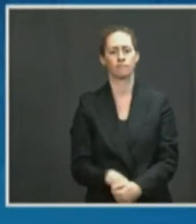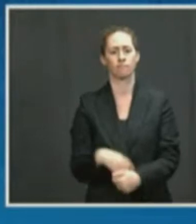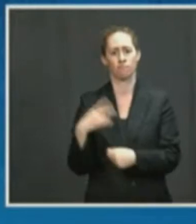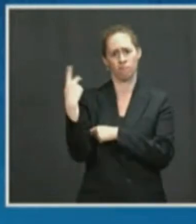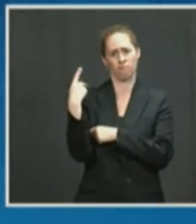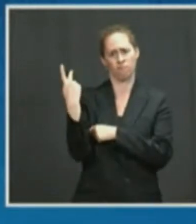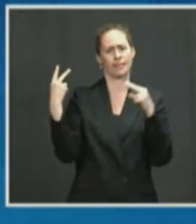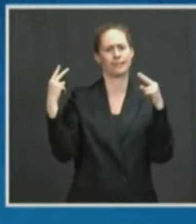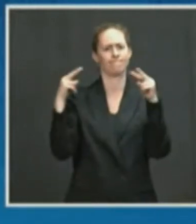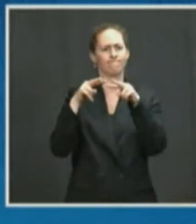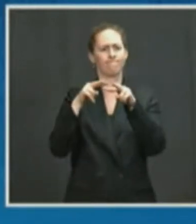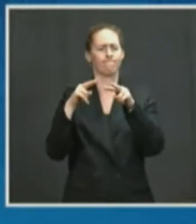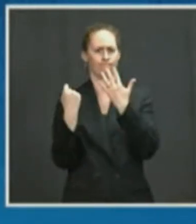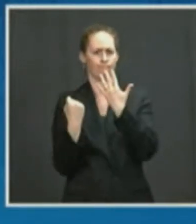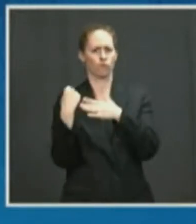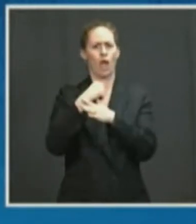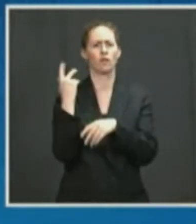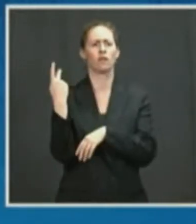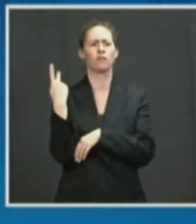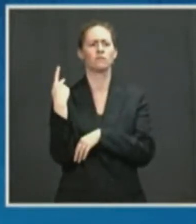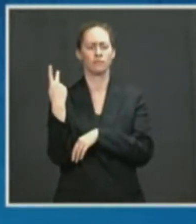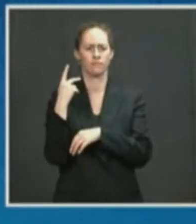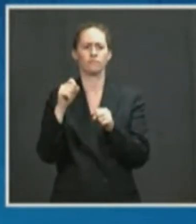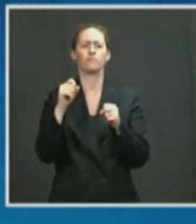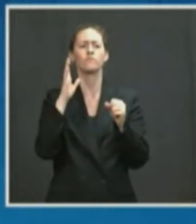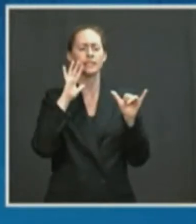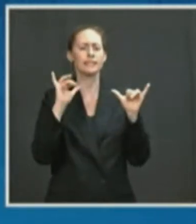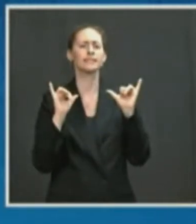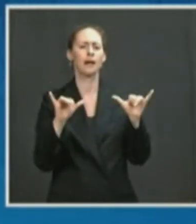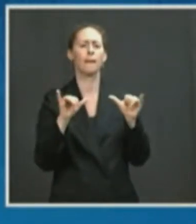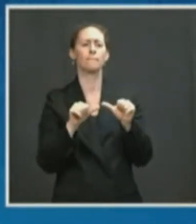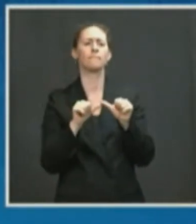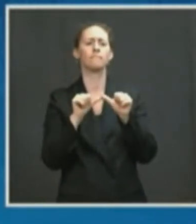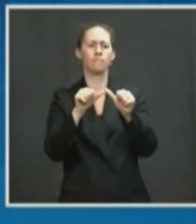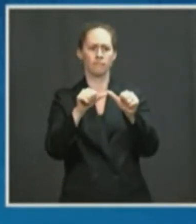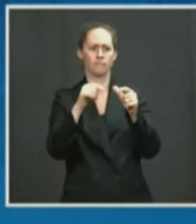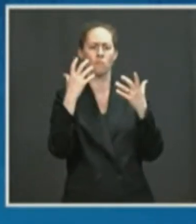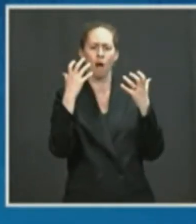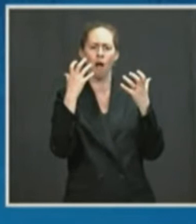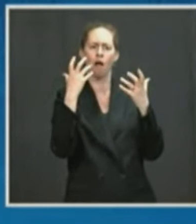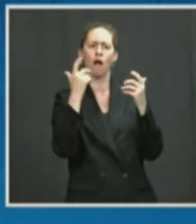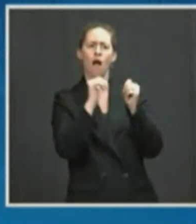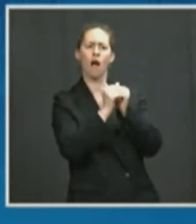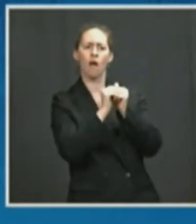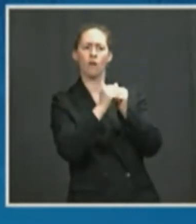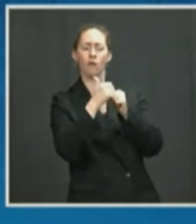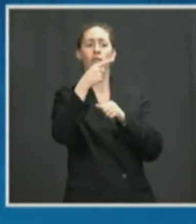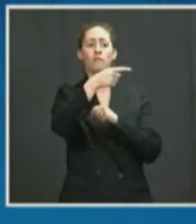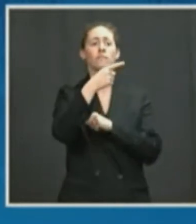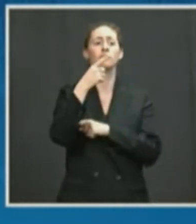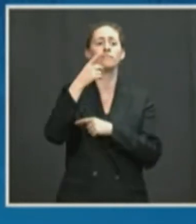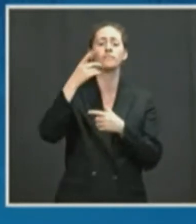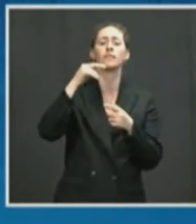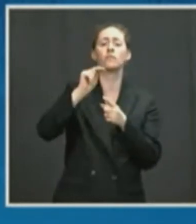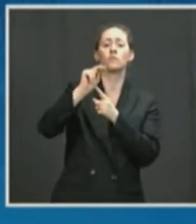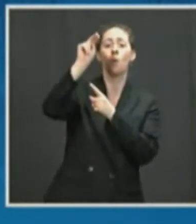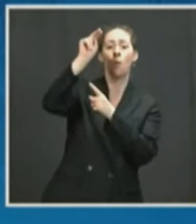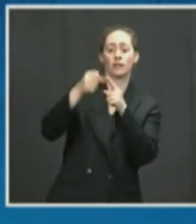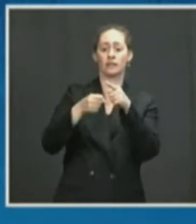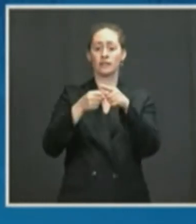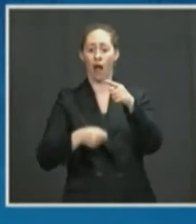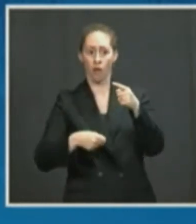I agreed to continue our work to manage migration at Guatemala's northern and southern borders. We